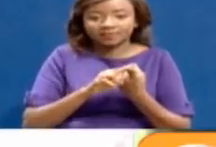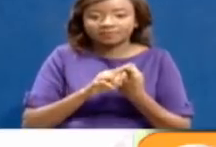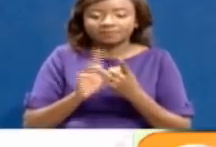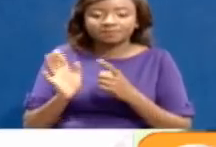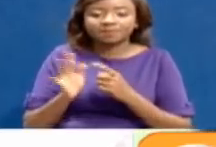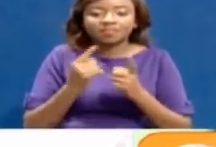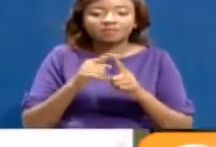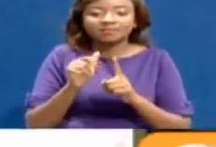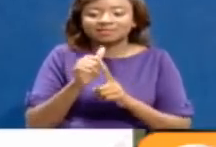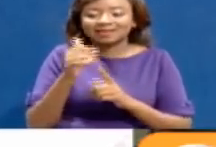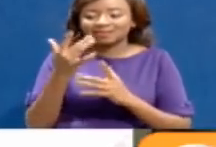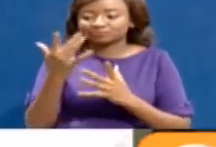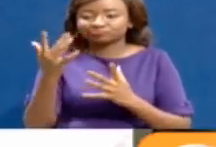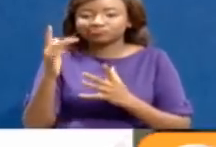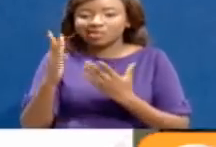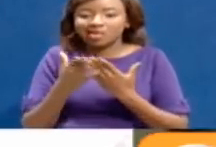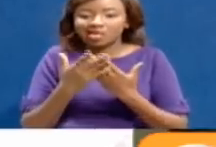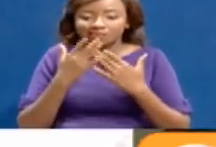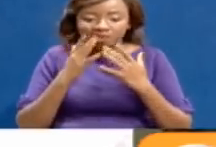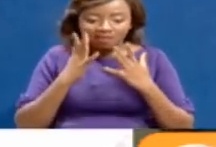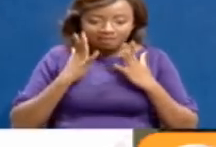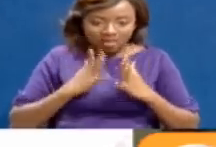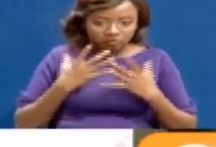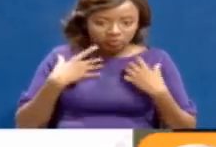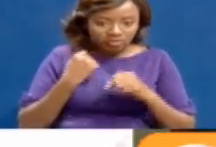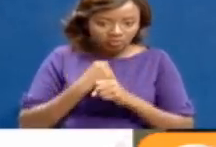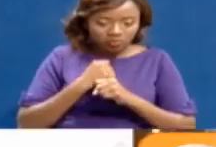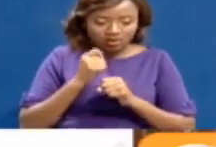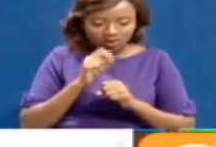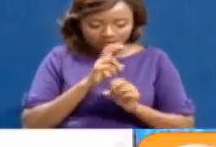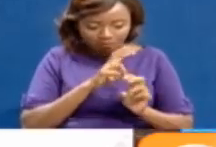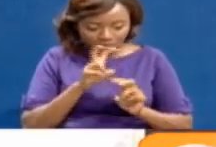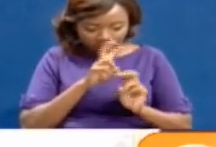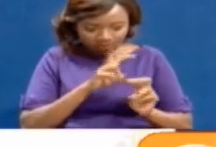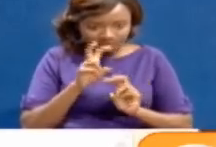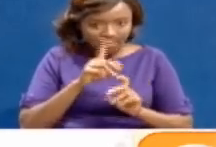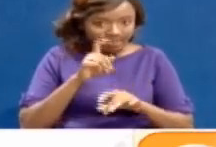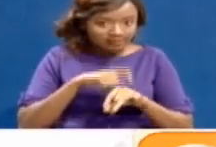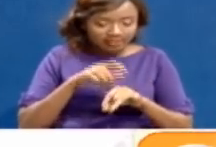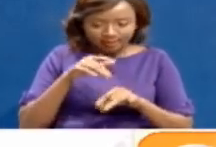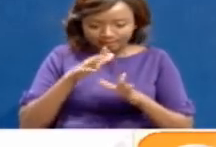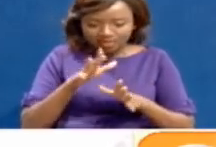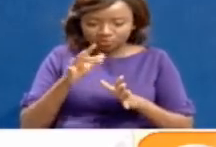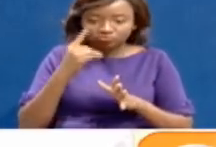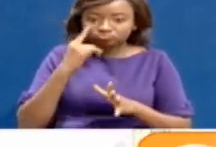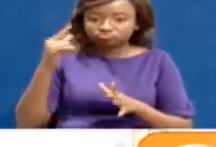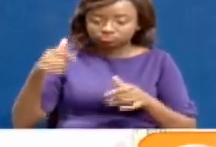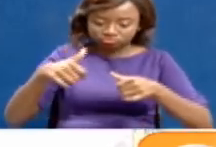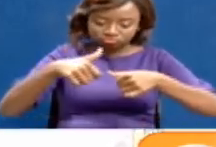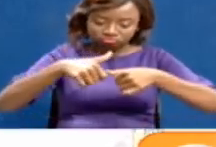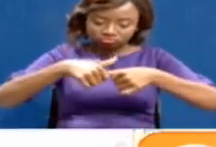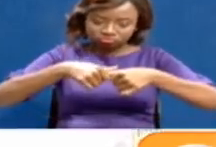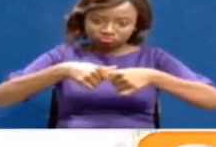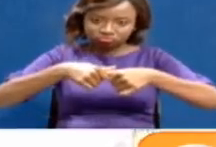which enables medical workers to monitor the oxygen levels of patients remotely. When the team leader puts his finger into the pulse